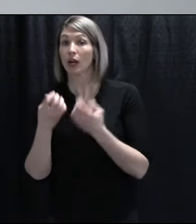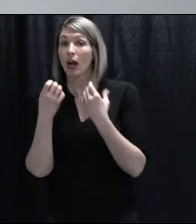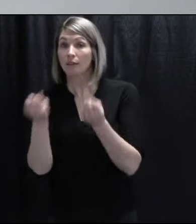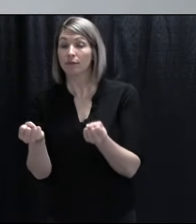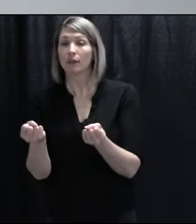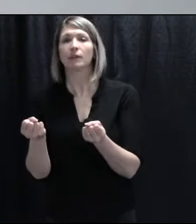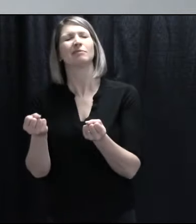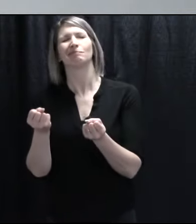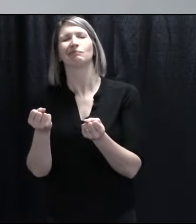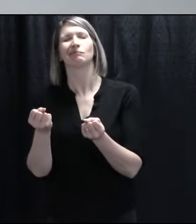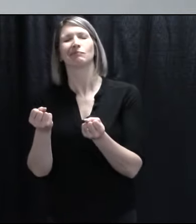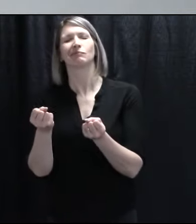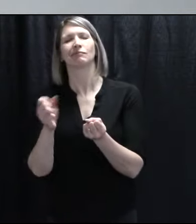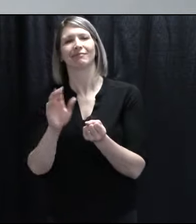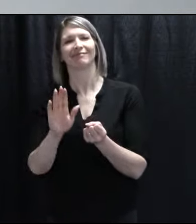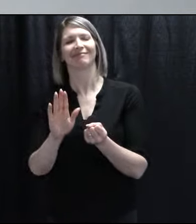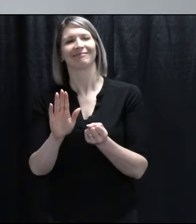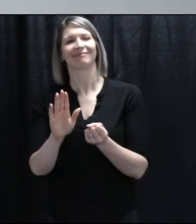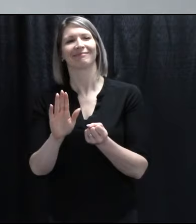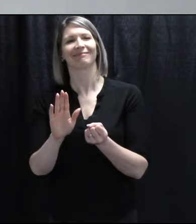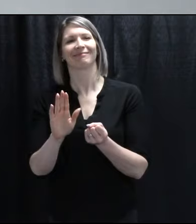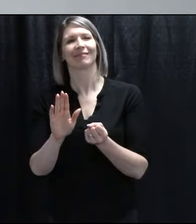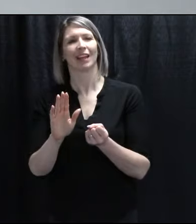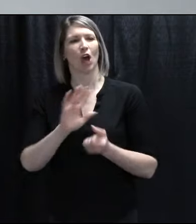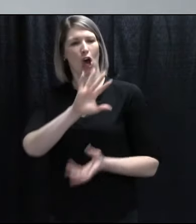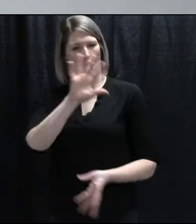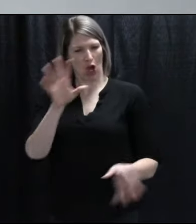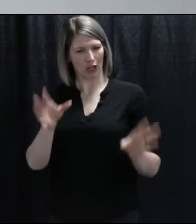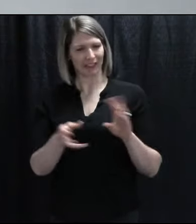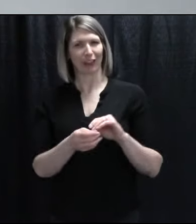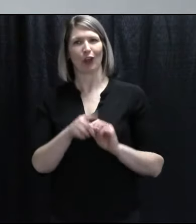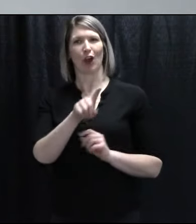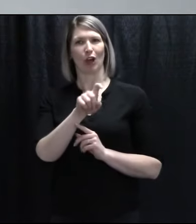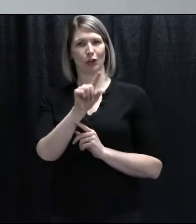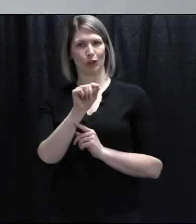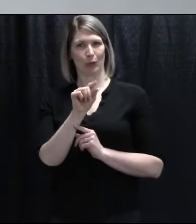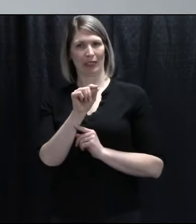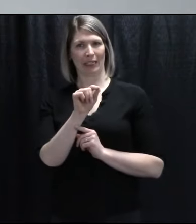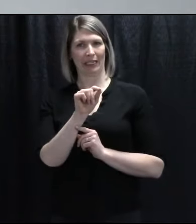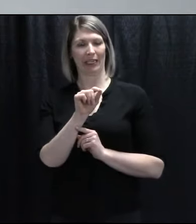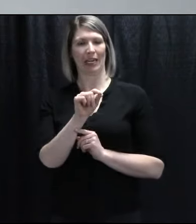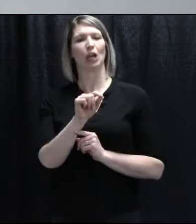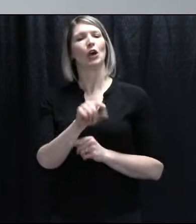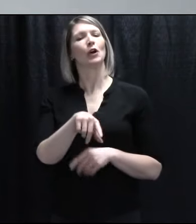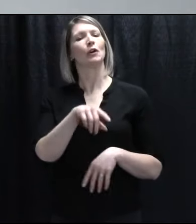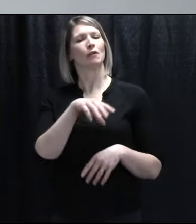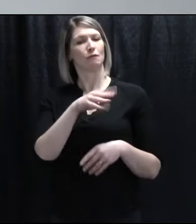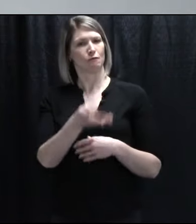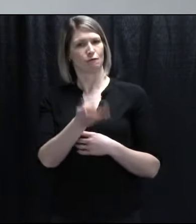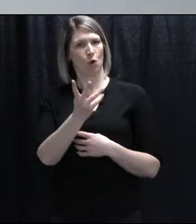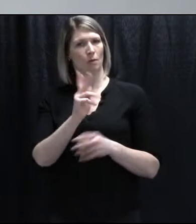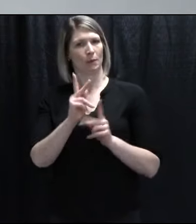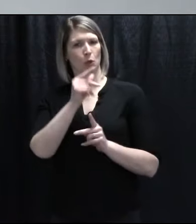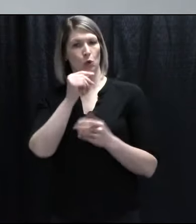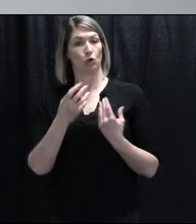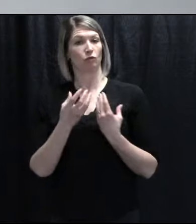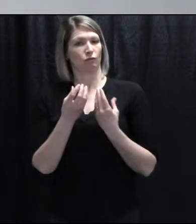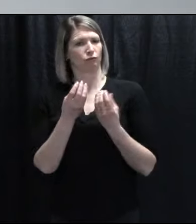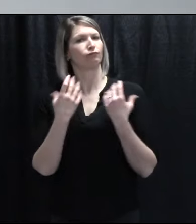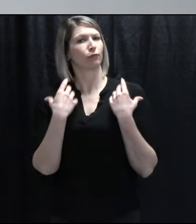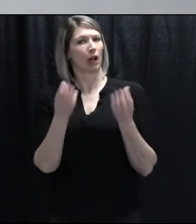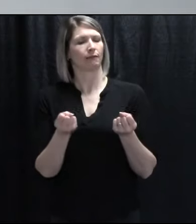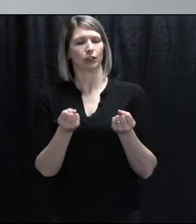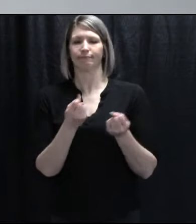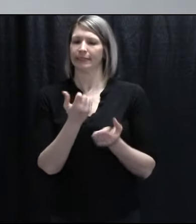from the cumulative total. Right? So our numbers don't change with regard to the numbers of